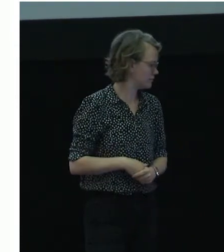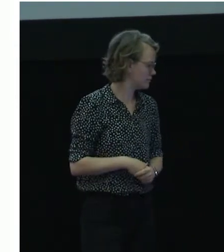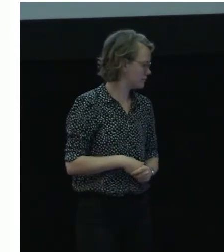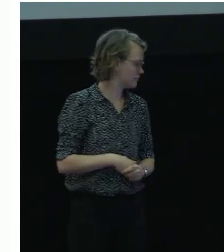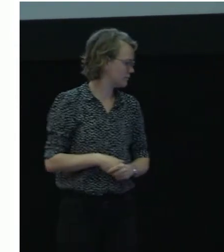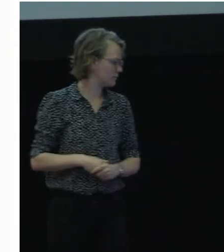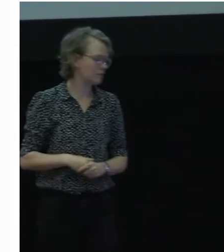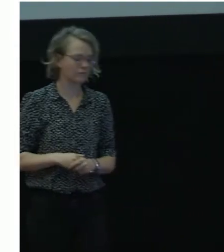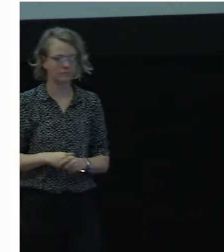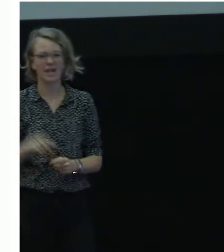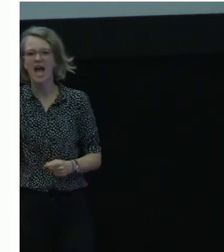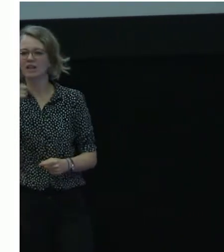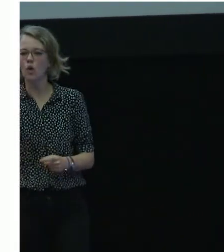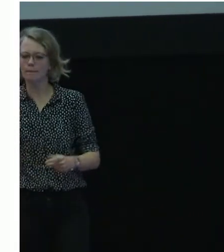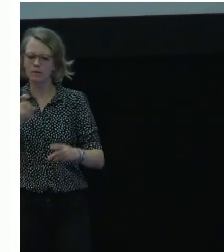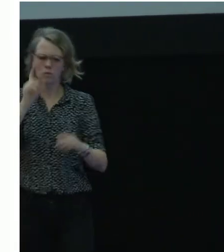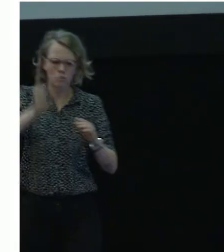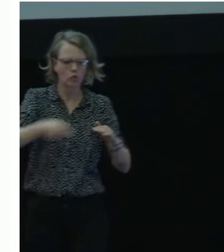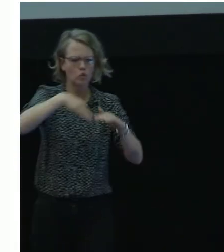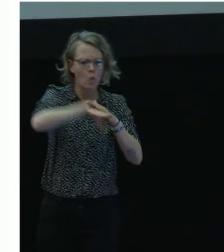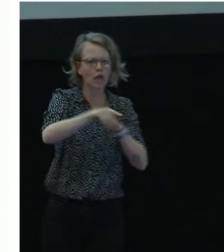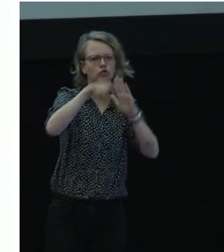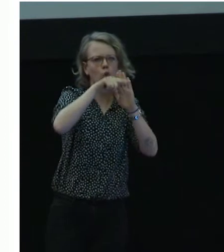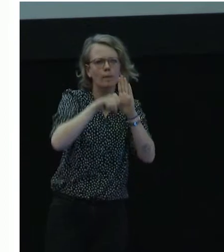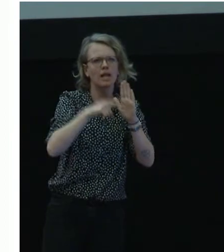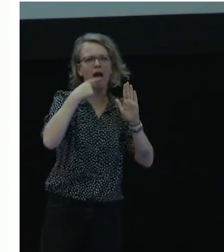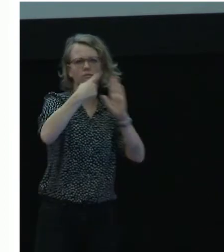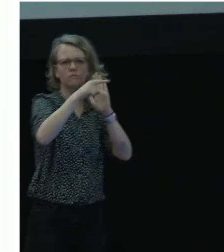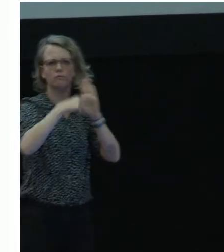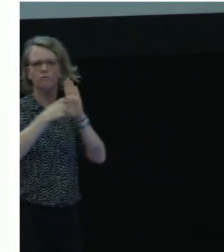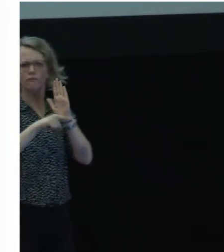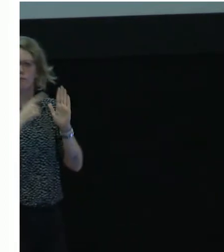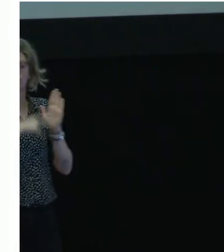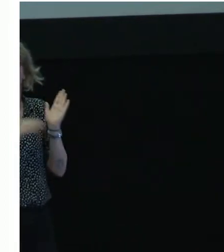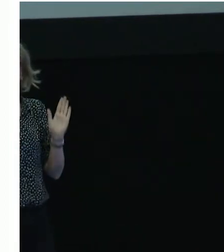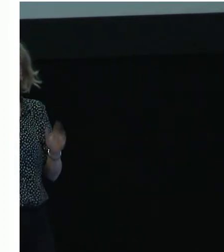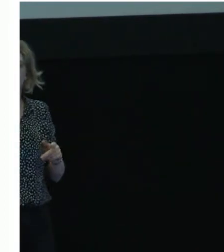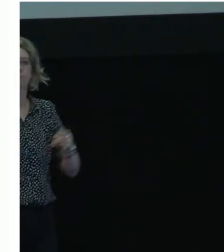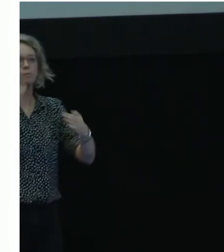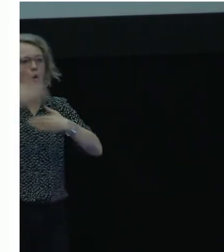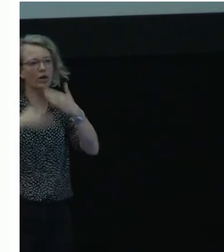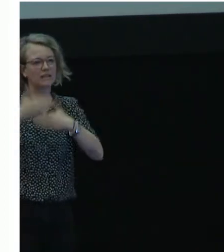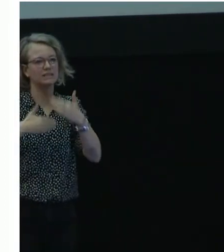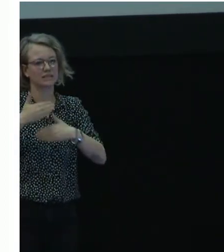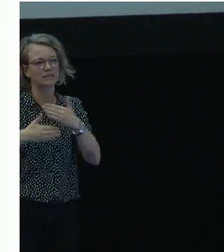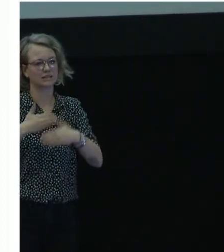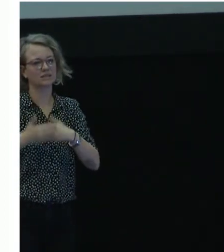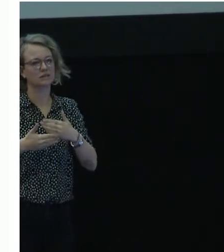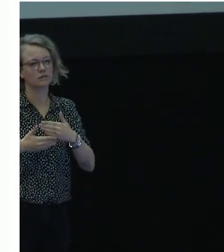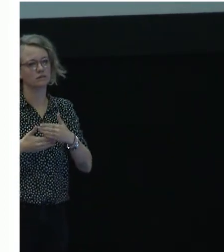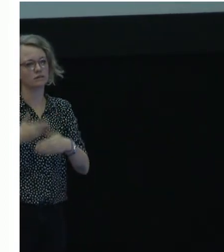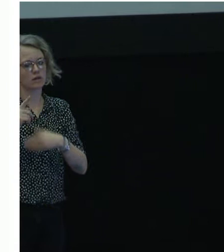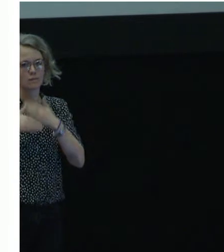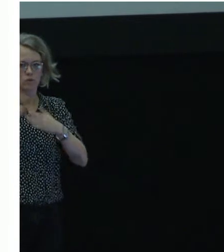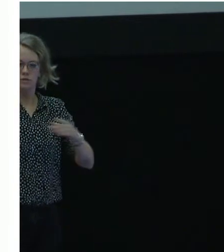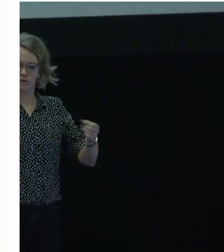our designs. And if we understand why there's no access, we can go through to inclusive design. It's